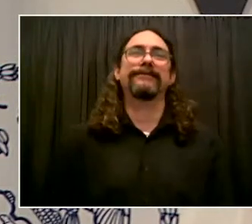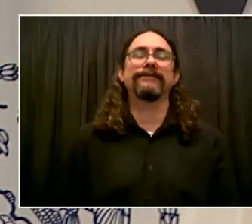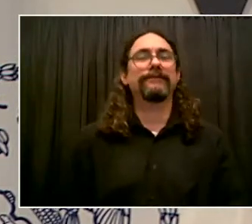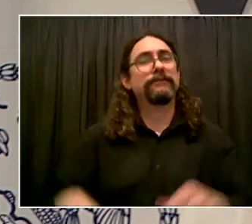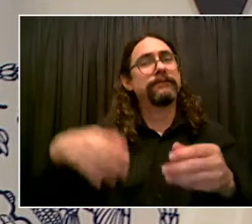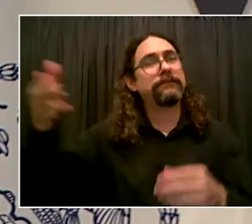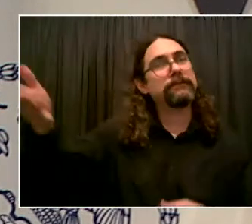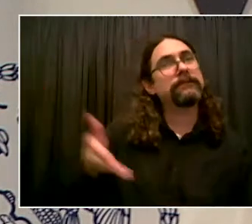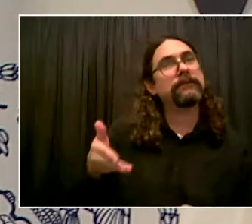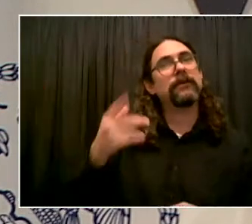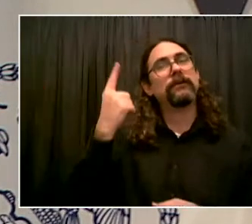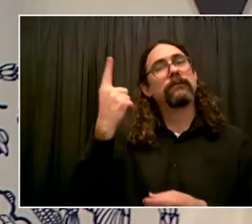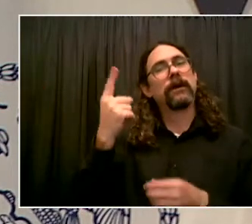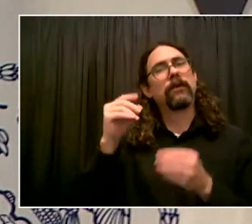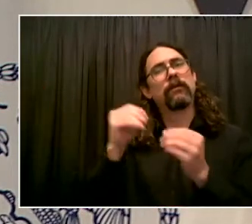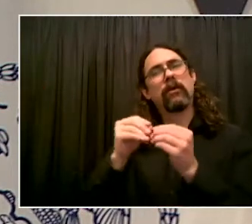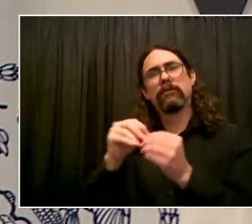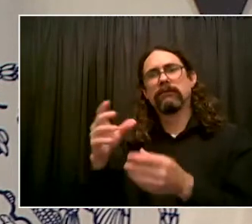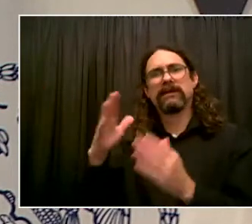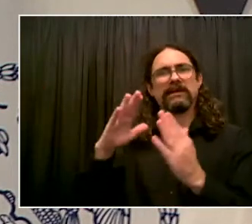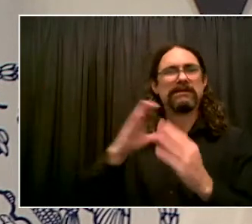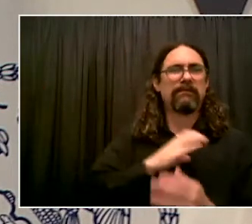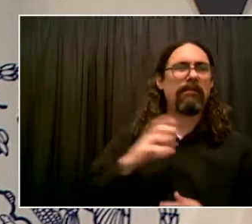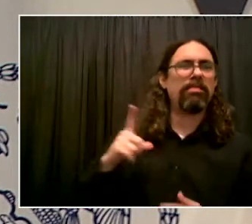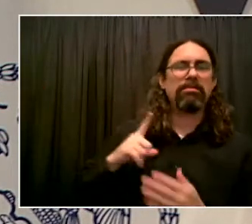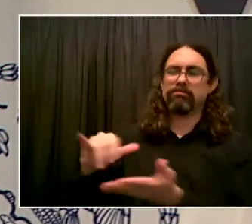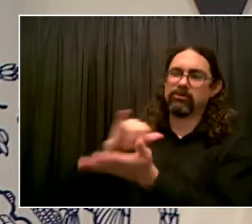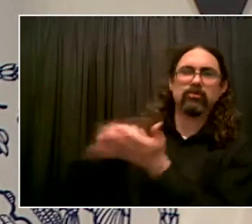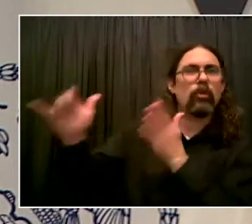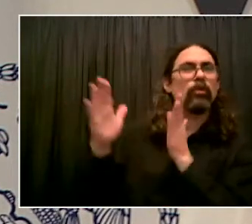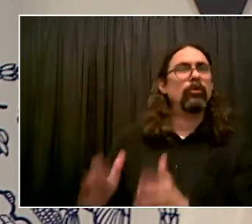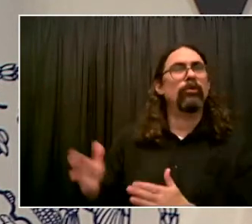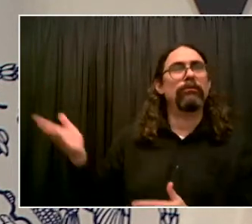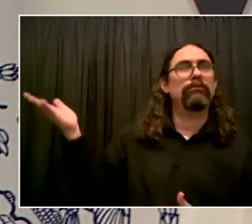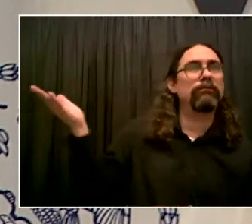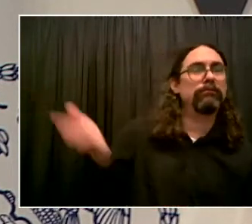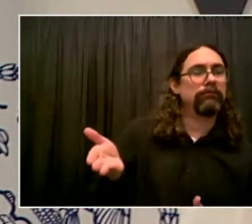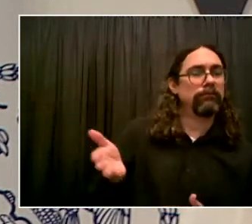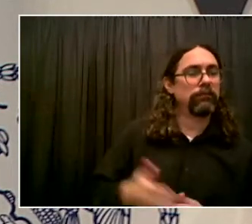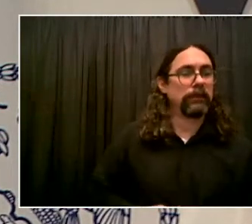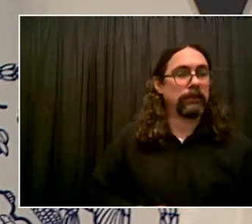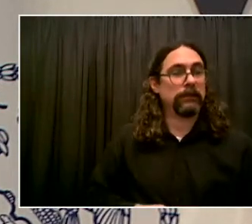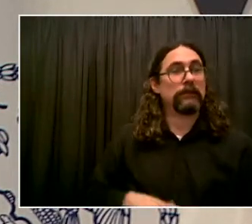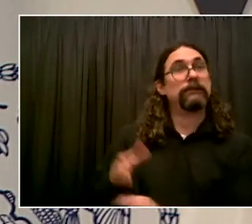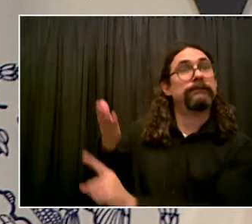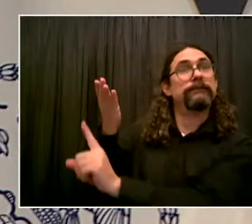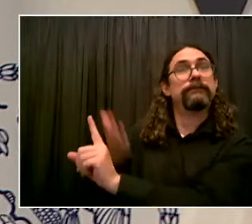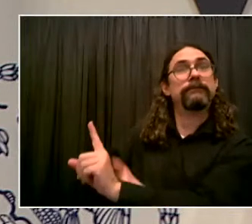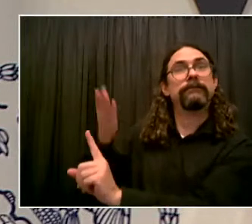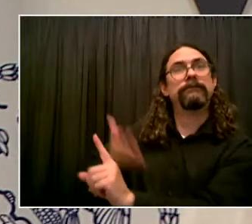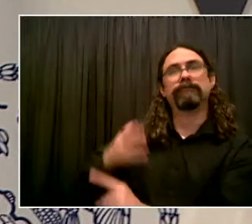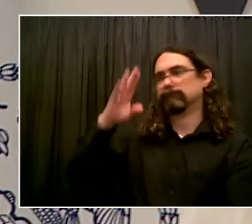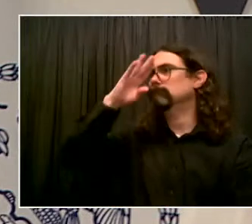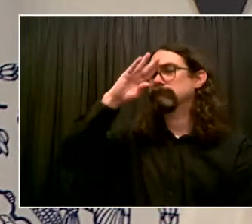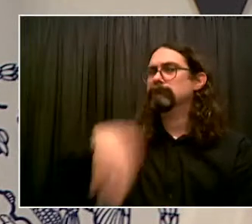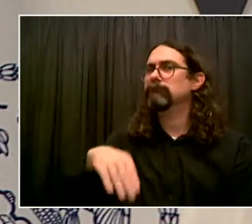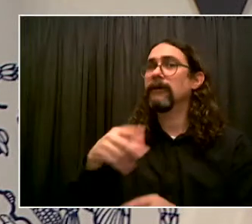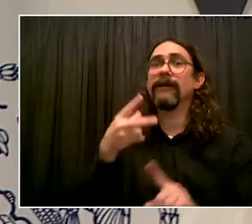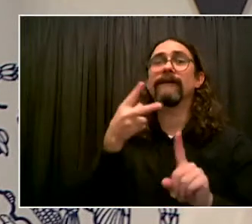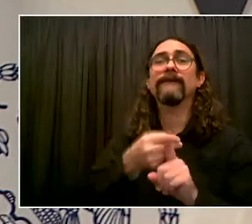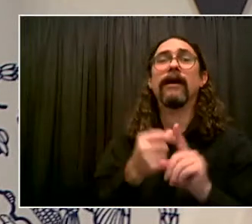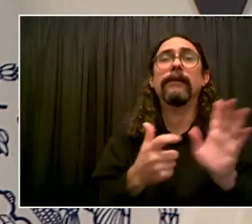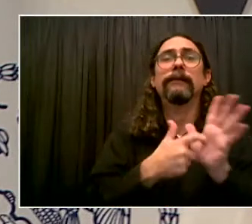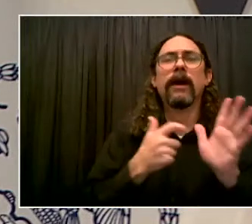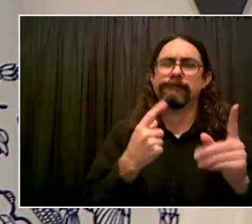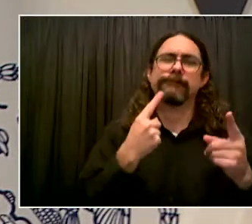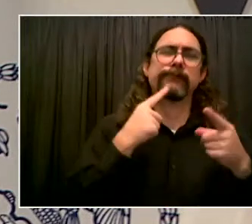is the approach that works. He's stood by it every step of the way. He's fought for it. Been a leading voice in the city council, but now